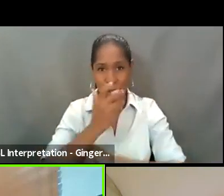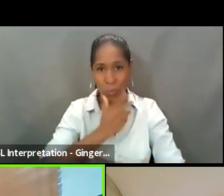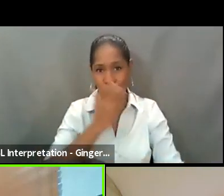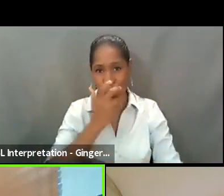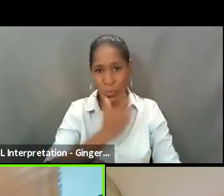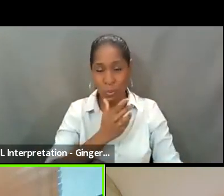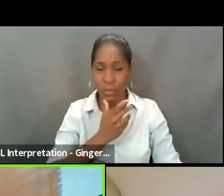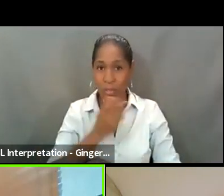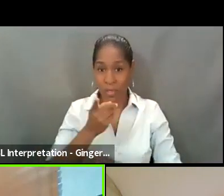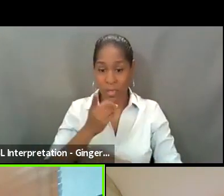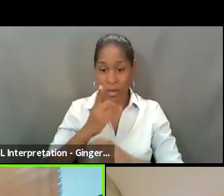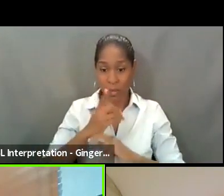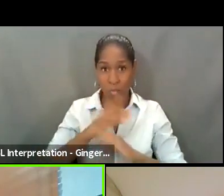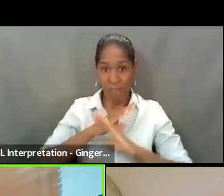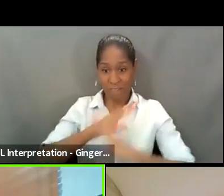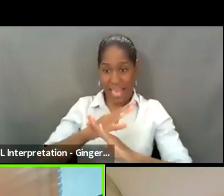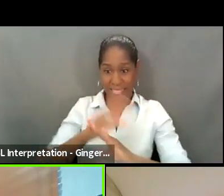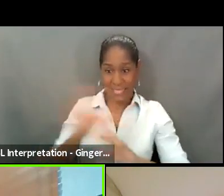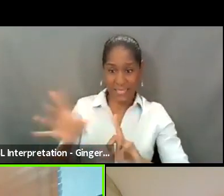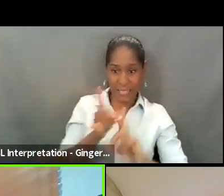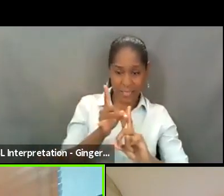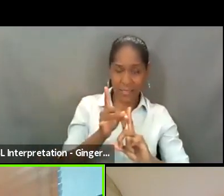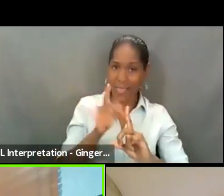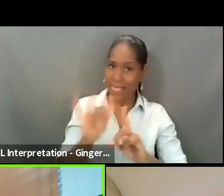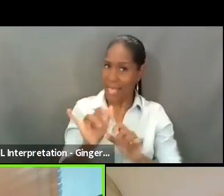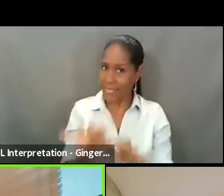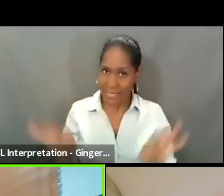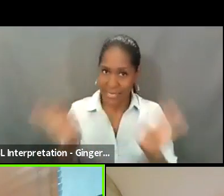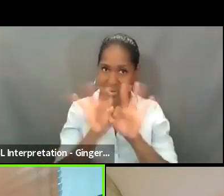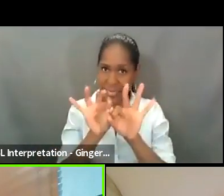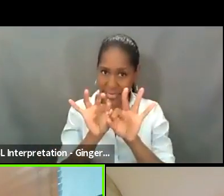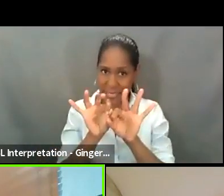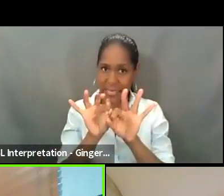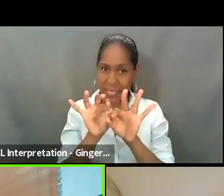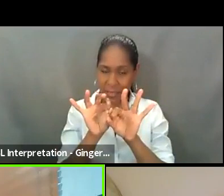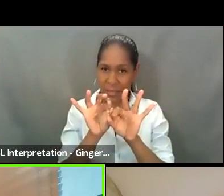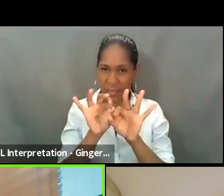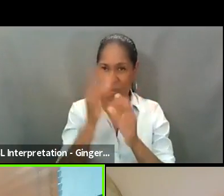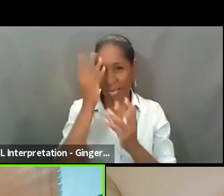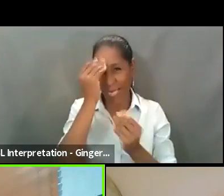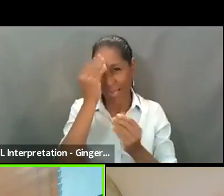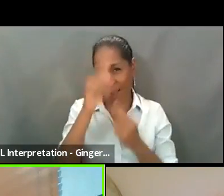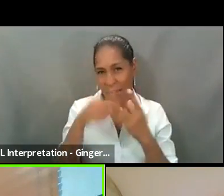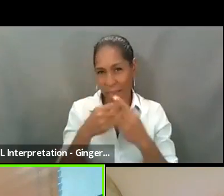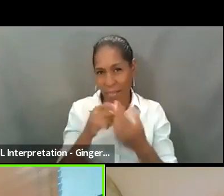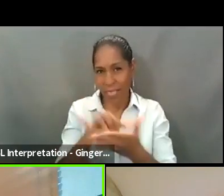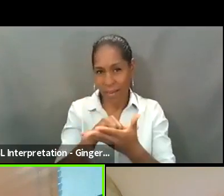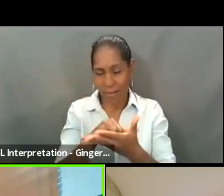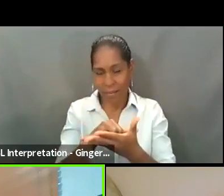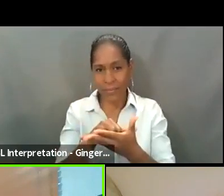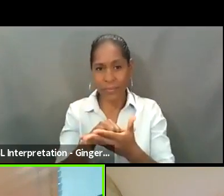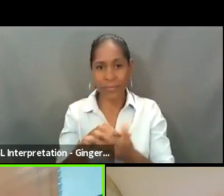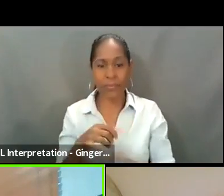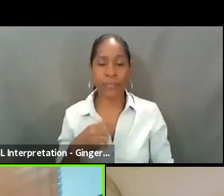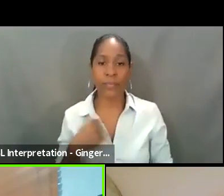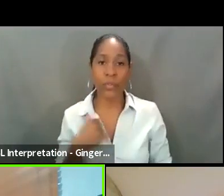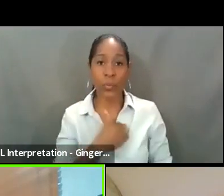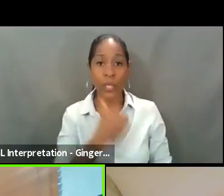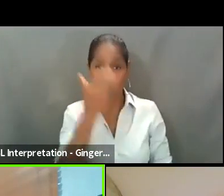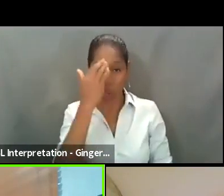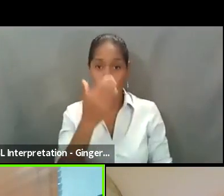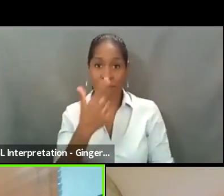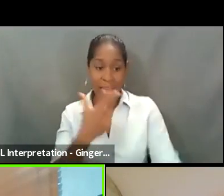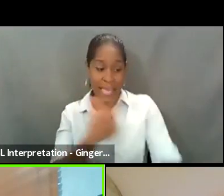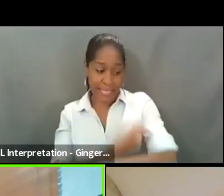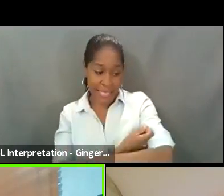Prevention is the key to slow and stop the pandemic. We know that vaccines work. We